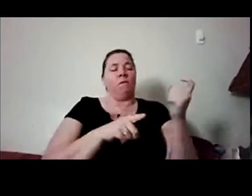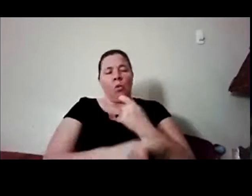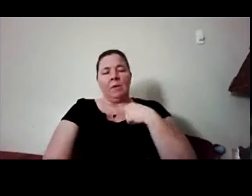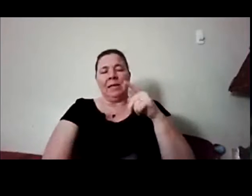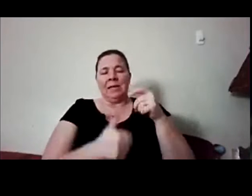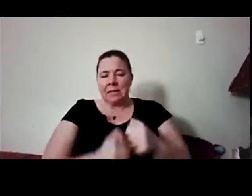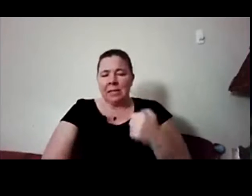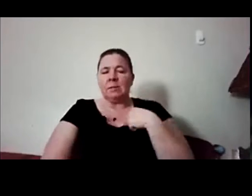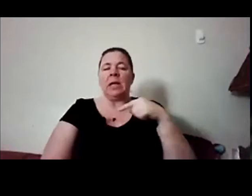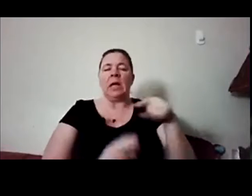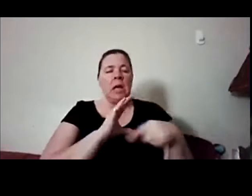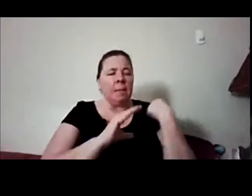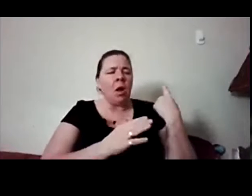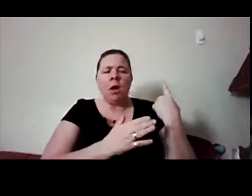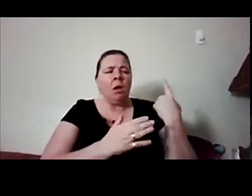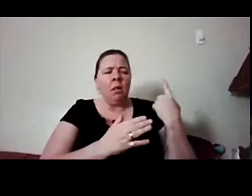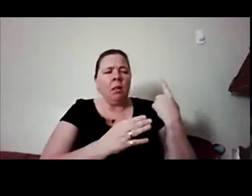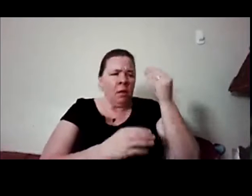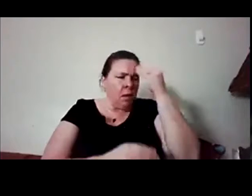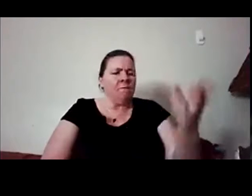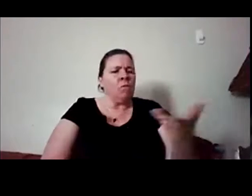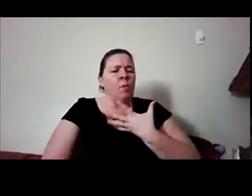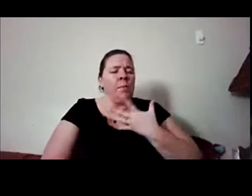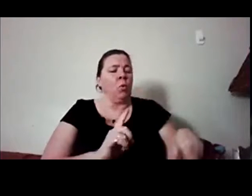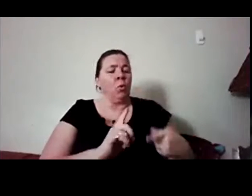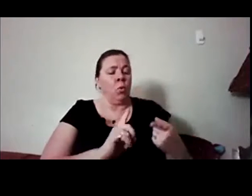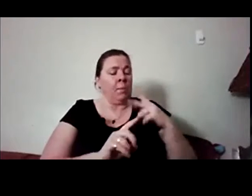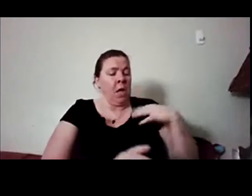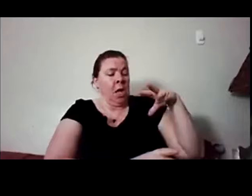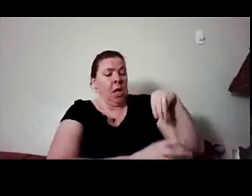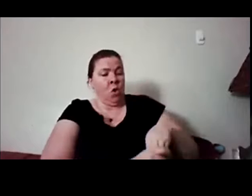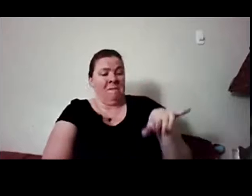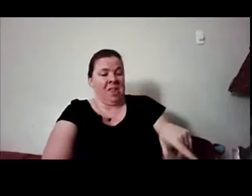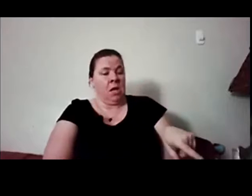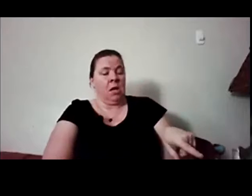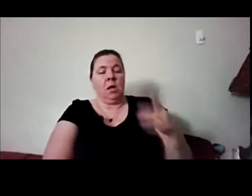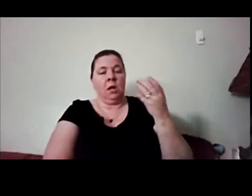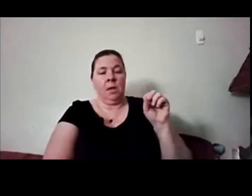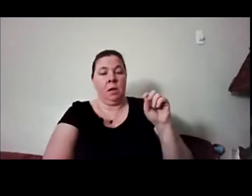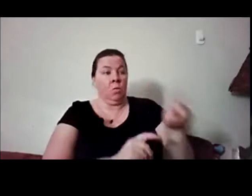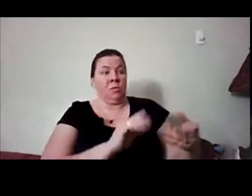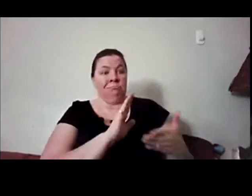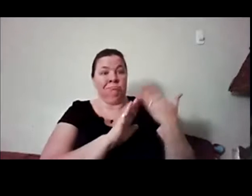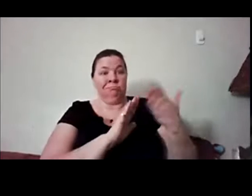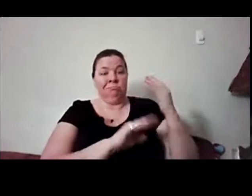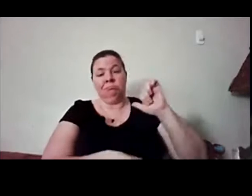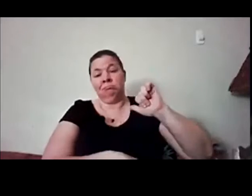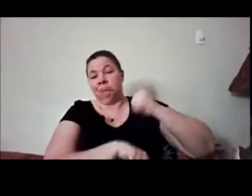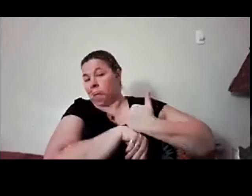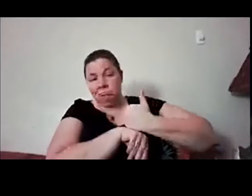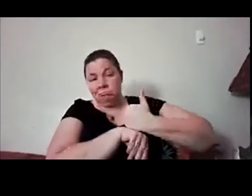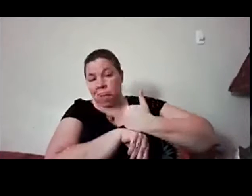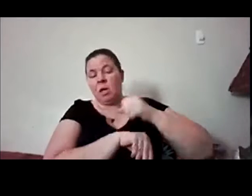takes to get me involved, to let me know when this company is about to launch so that I can be